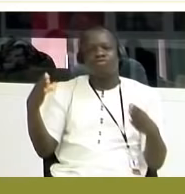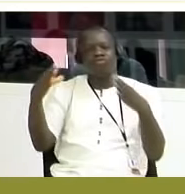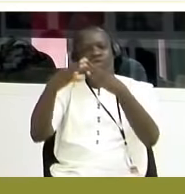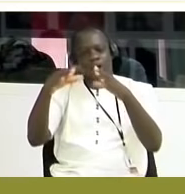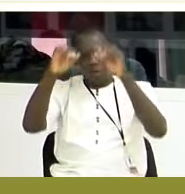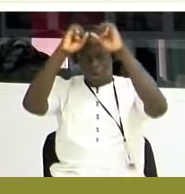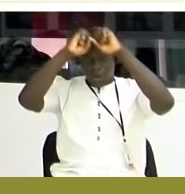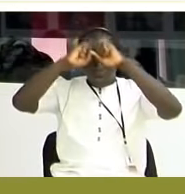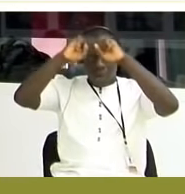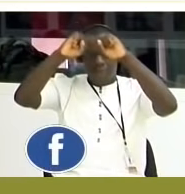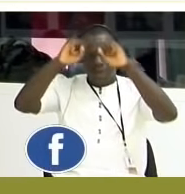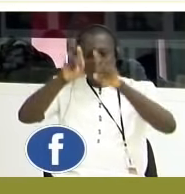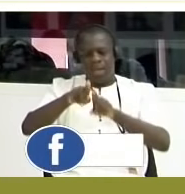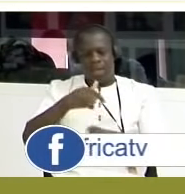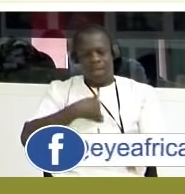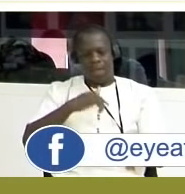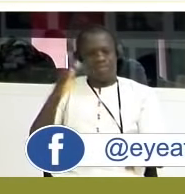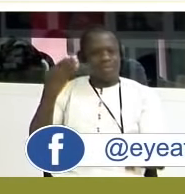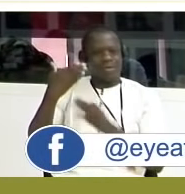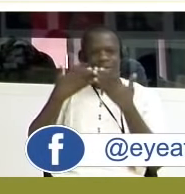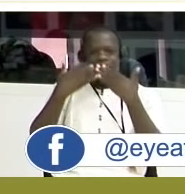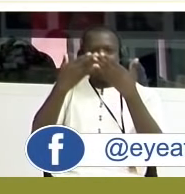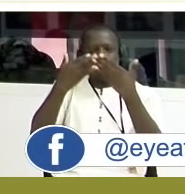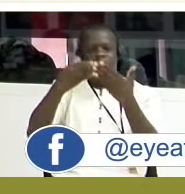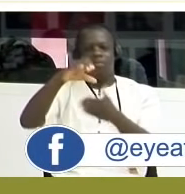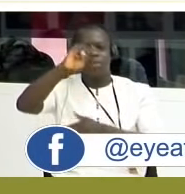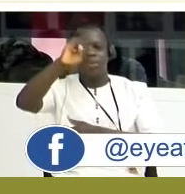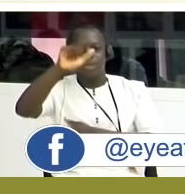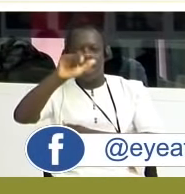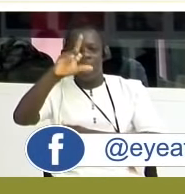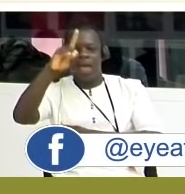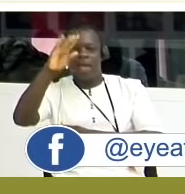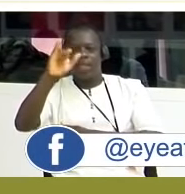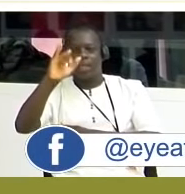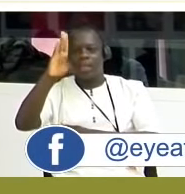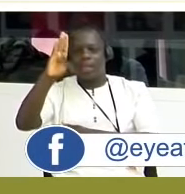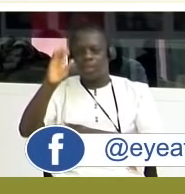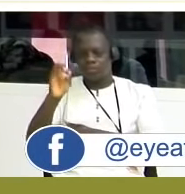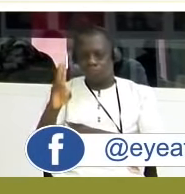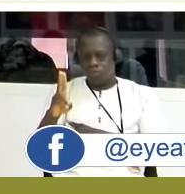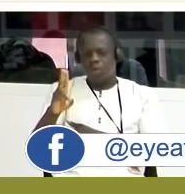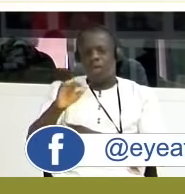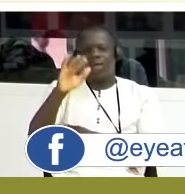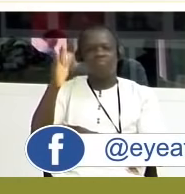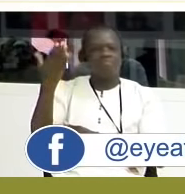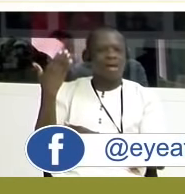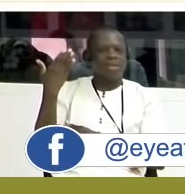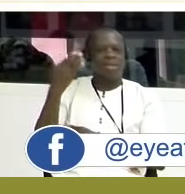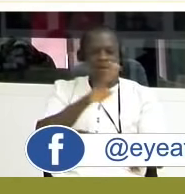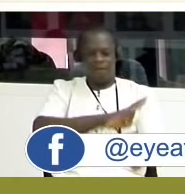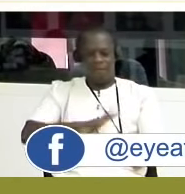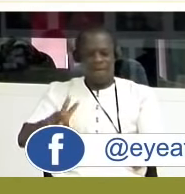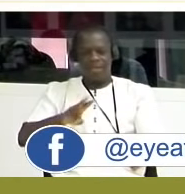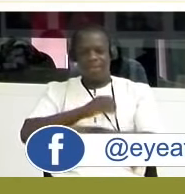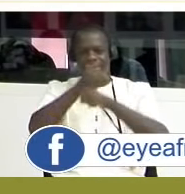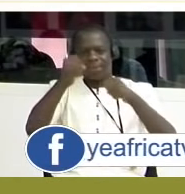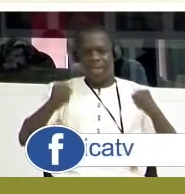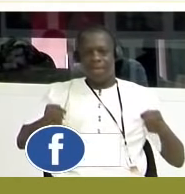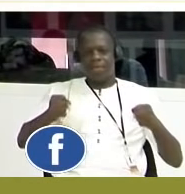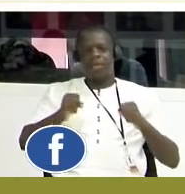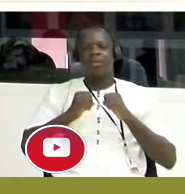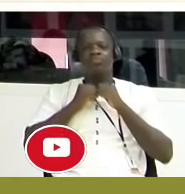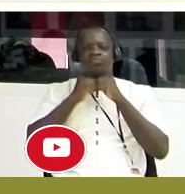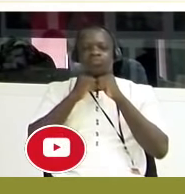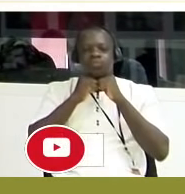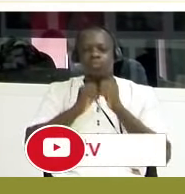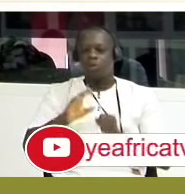I was told Sadibou Haidara and former vice chairman Sana Sabali went to State House with